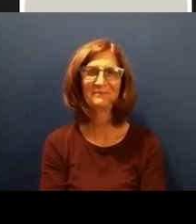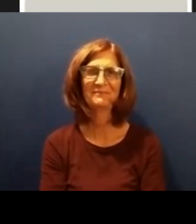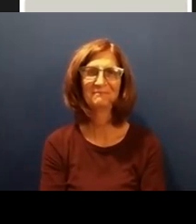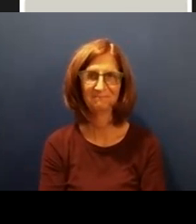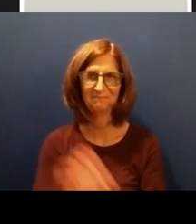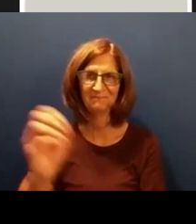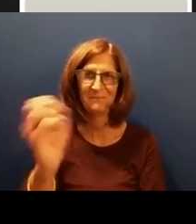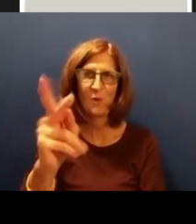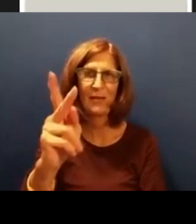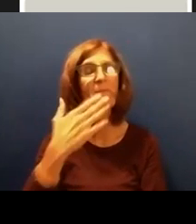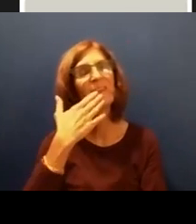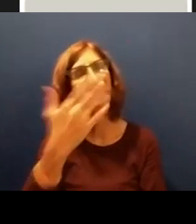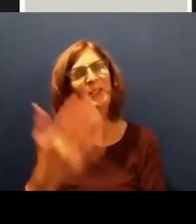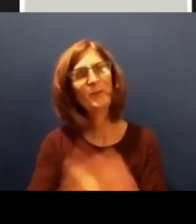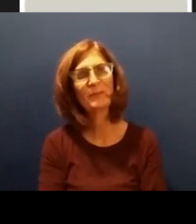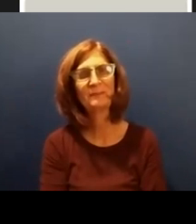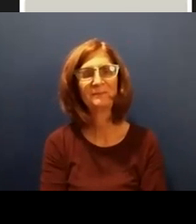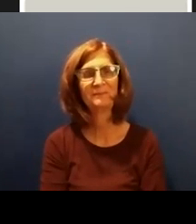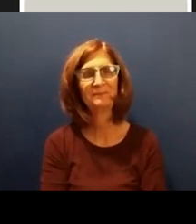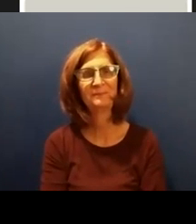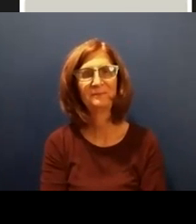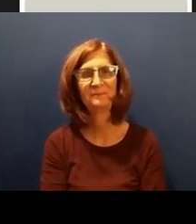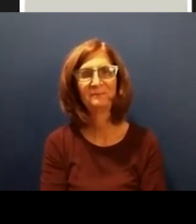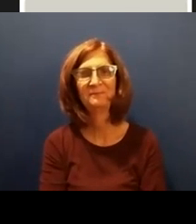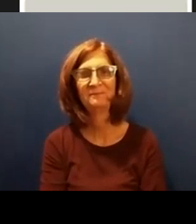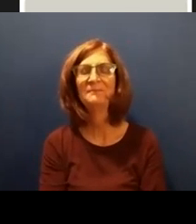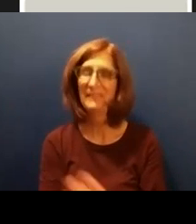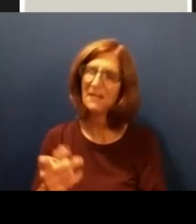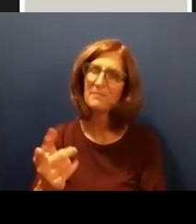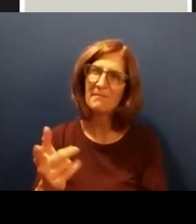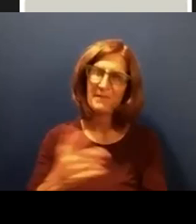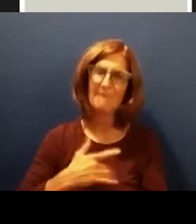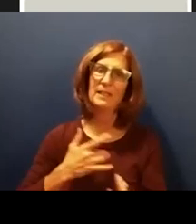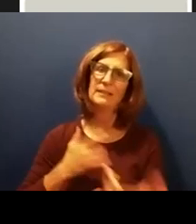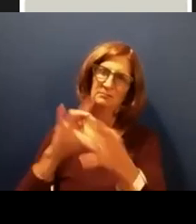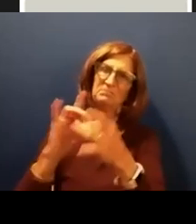Okay, well, thank you. I think the feeling is mutual.